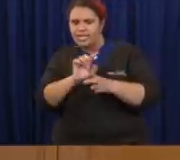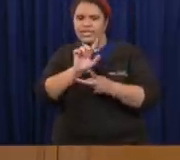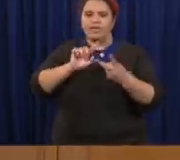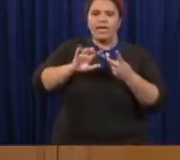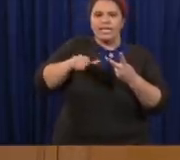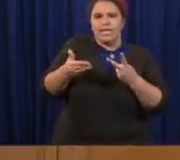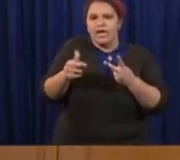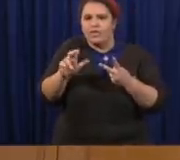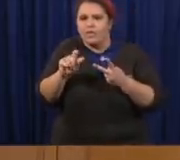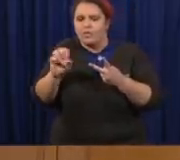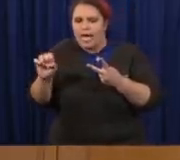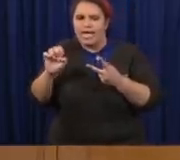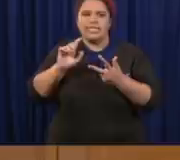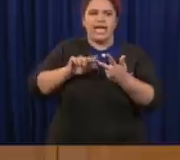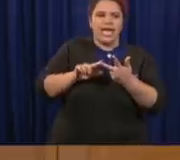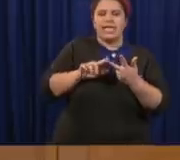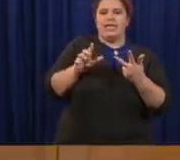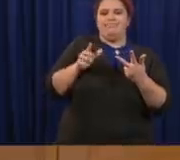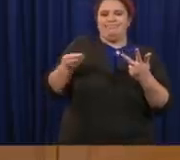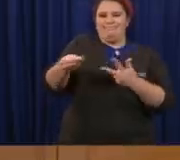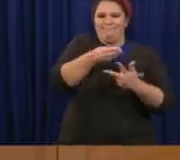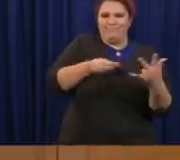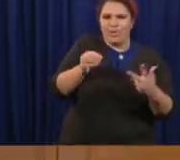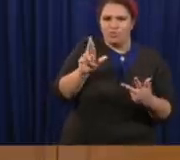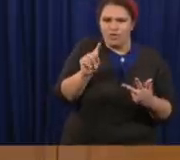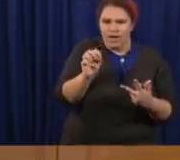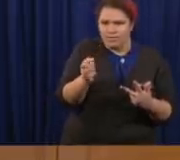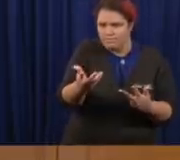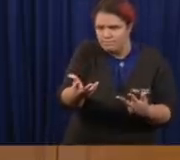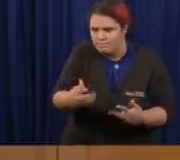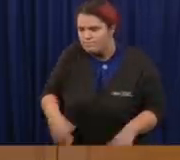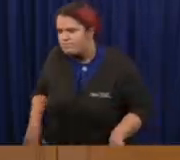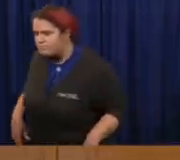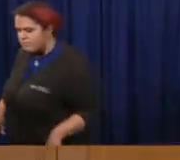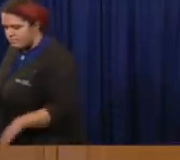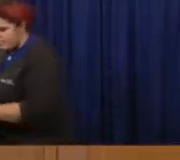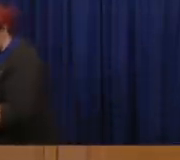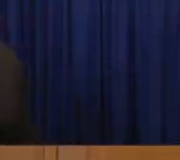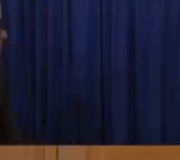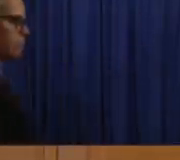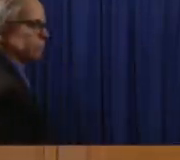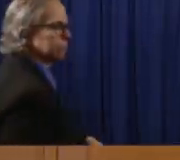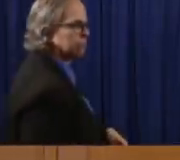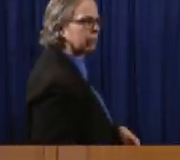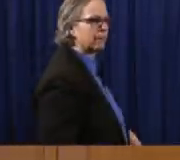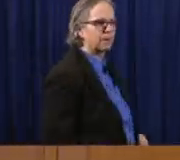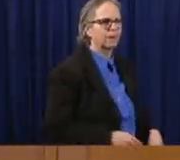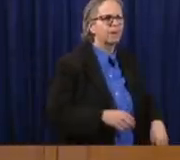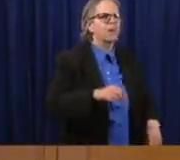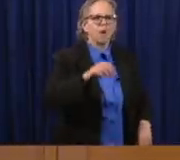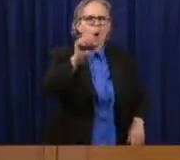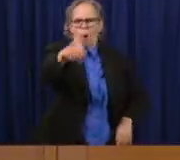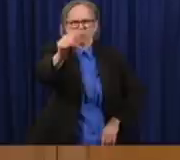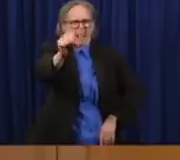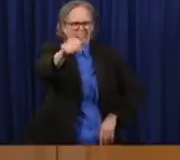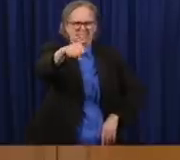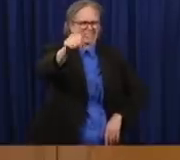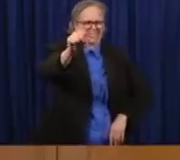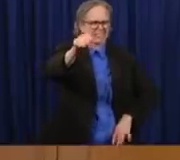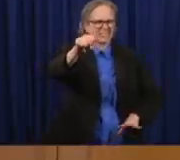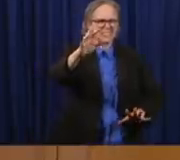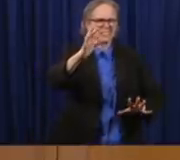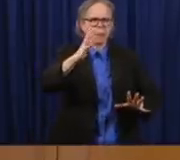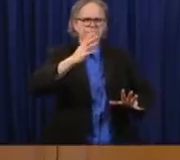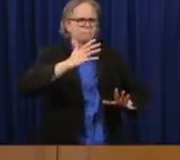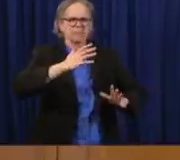Absolutely. I mean, we have some of the best scientists who do these sorts of studies on infectious disease working